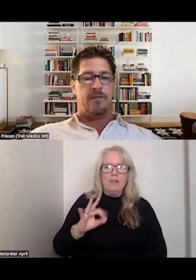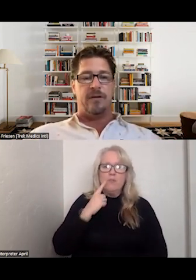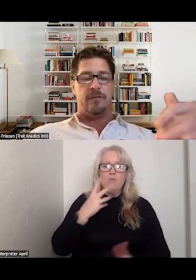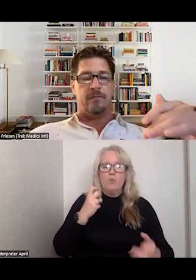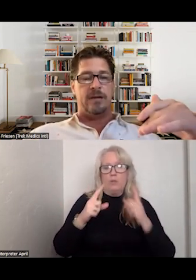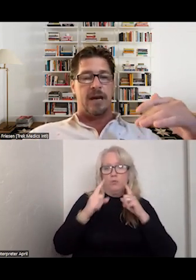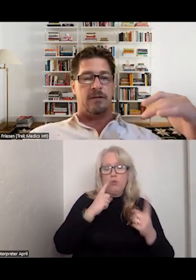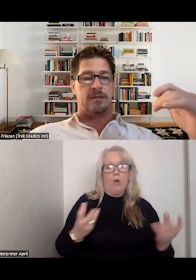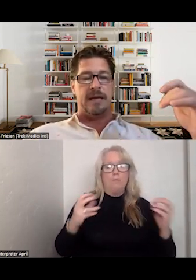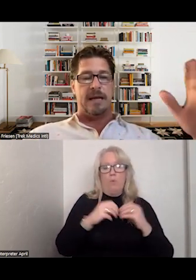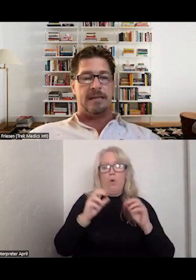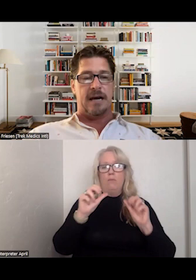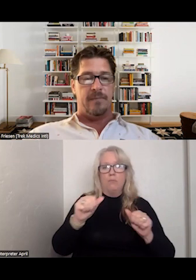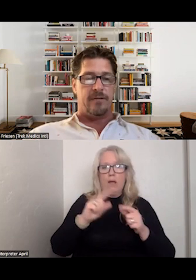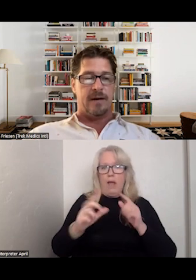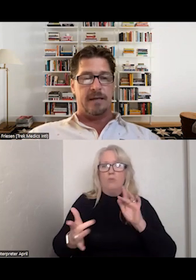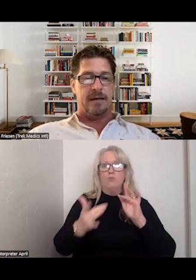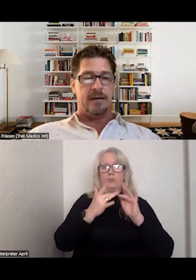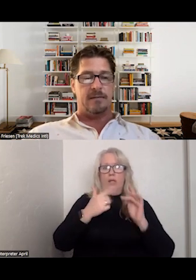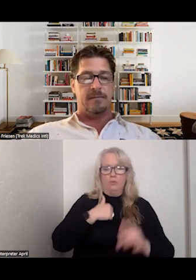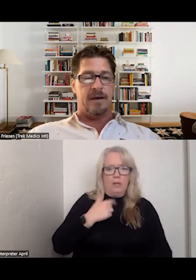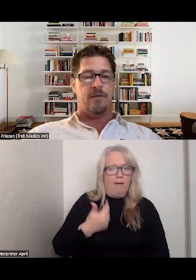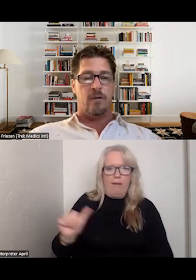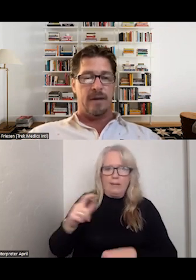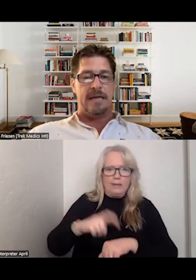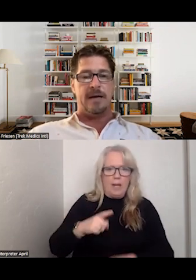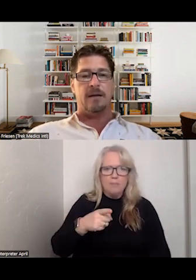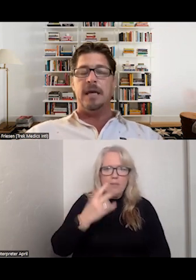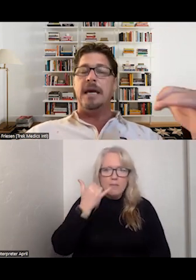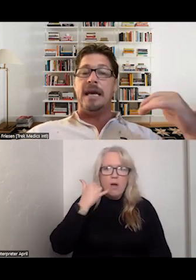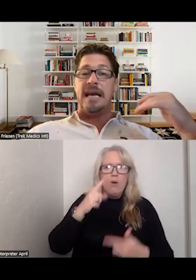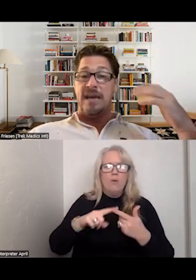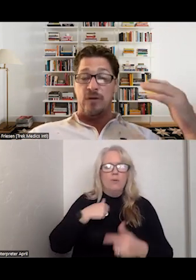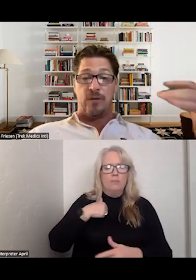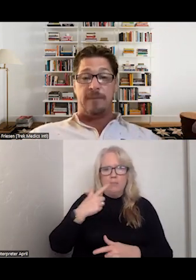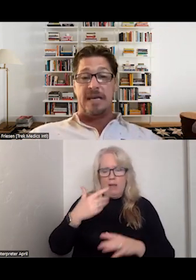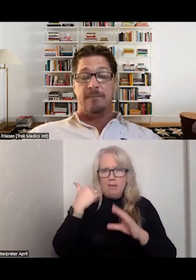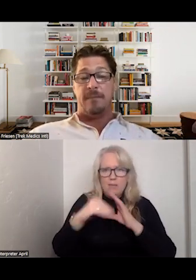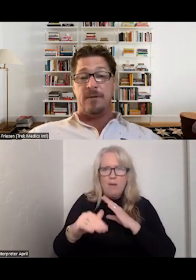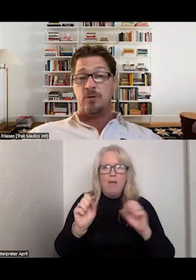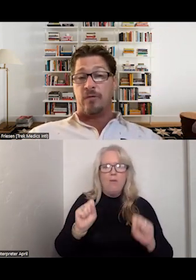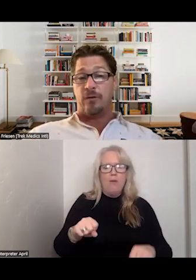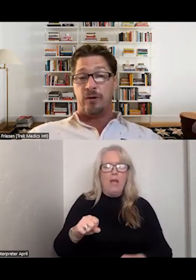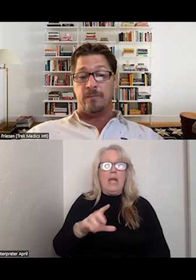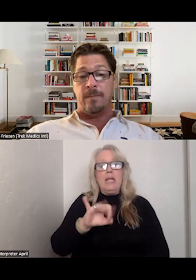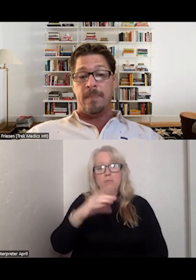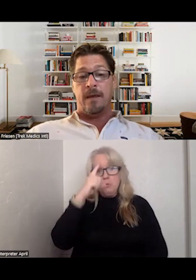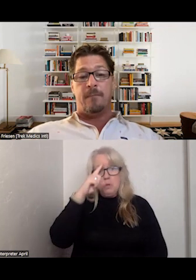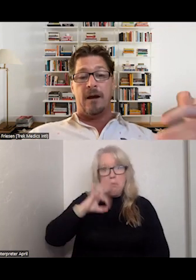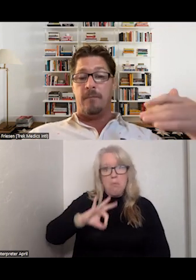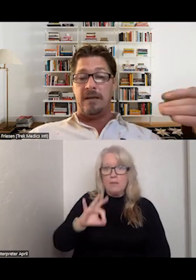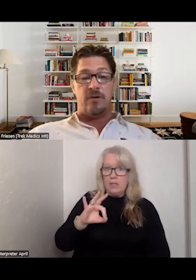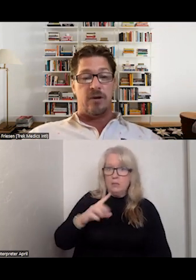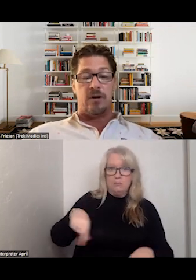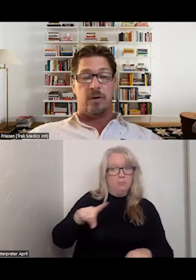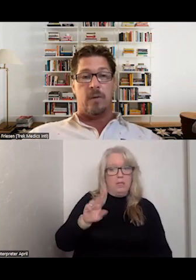more, please feel to reach out to me at any time. There's my my phone or my email. If you think Beacon might be useful to you,